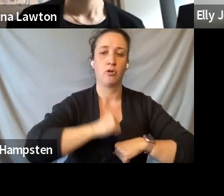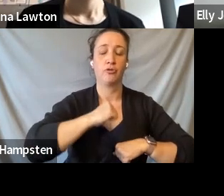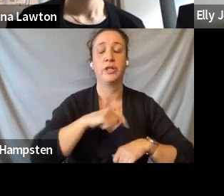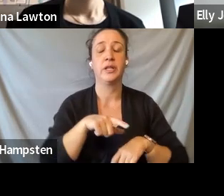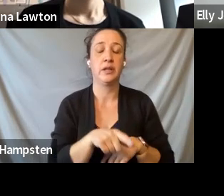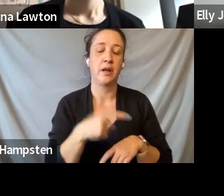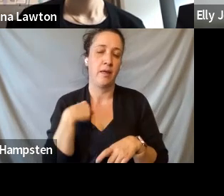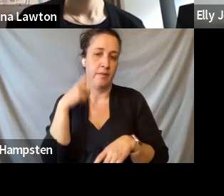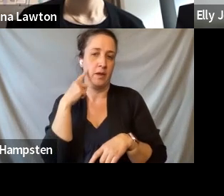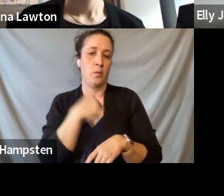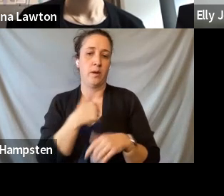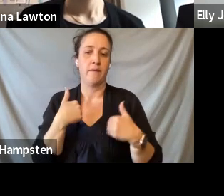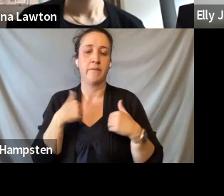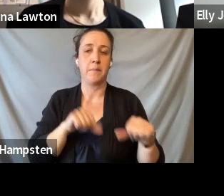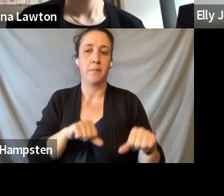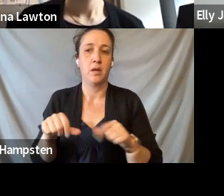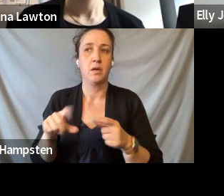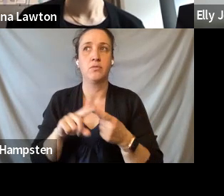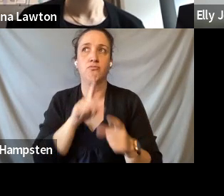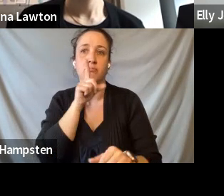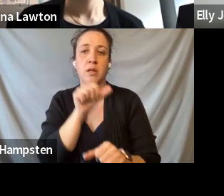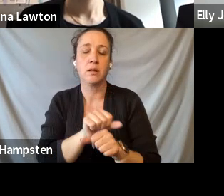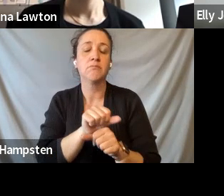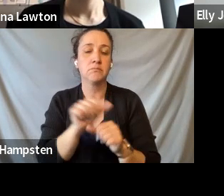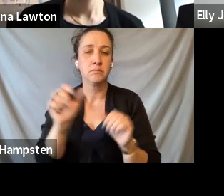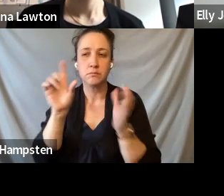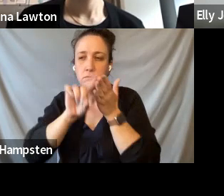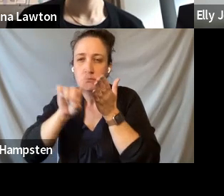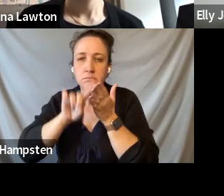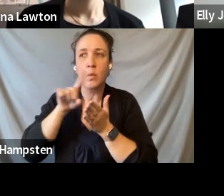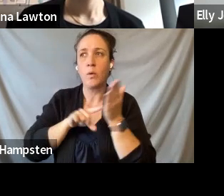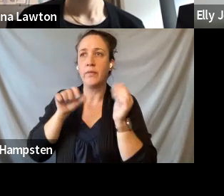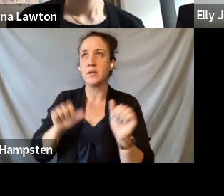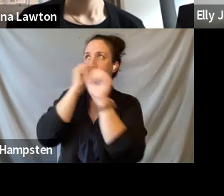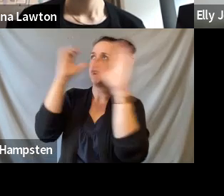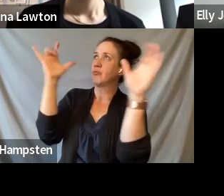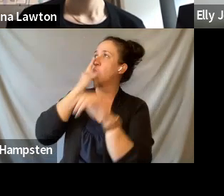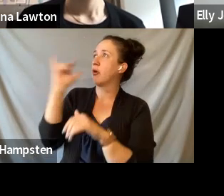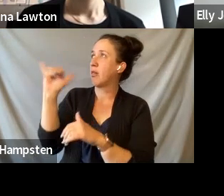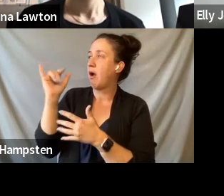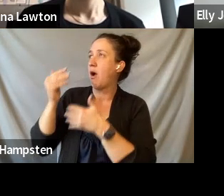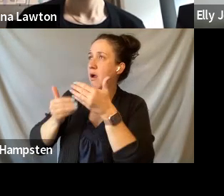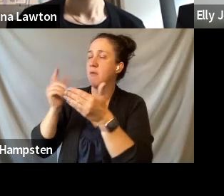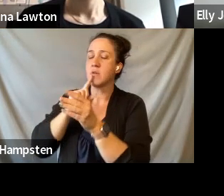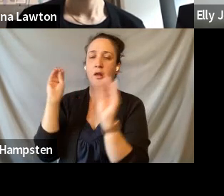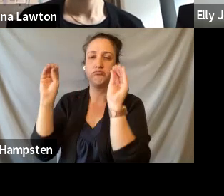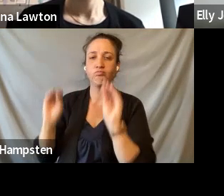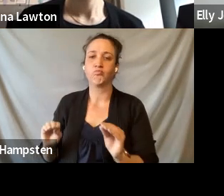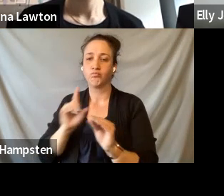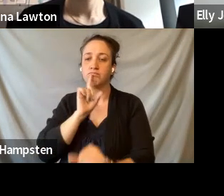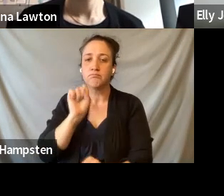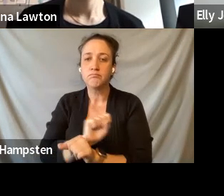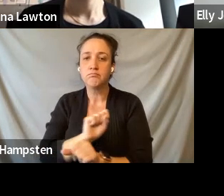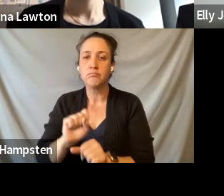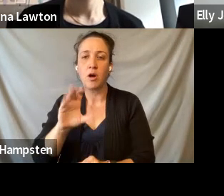the ability to really explore what this could look like and put some real content to it to bring